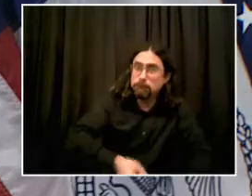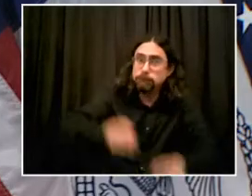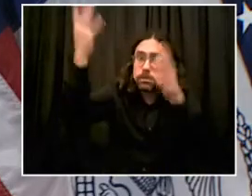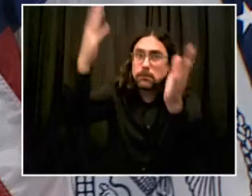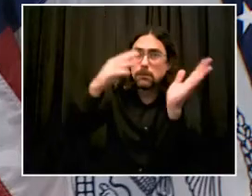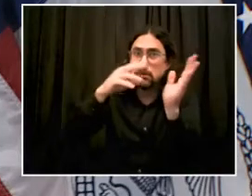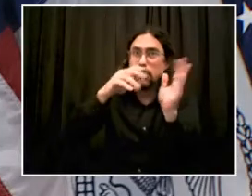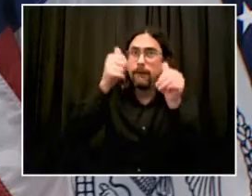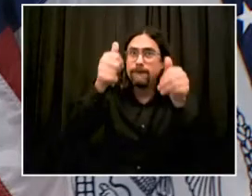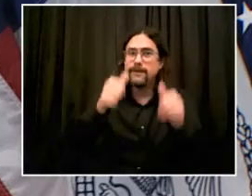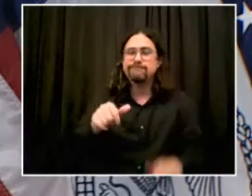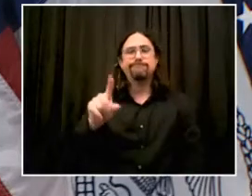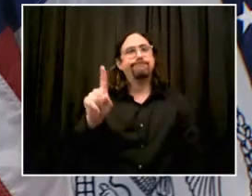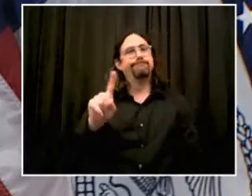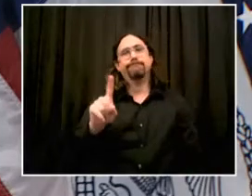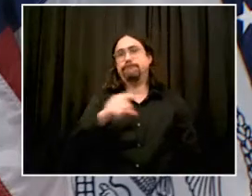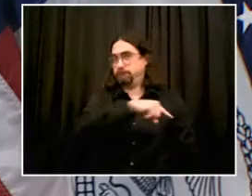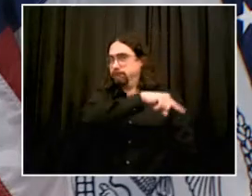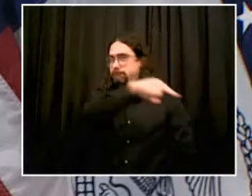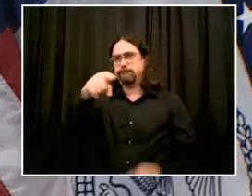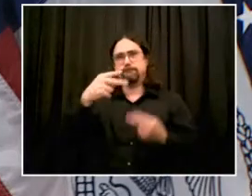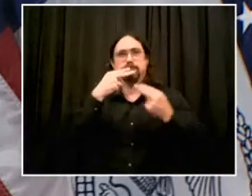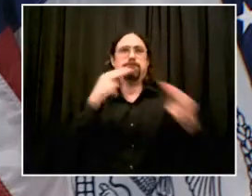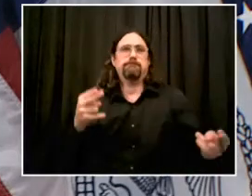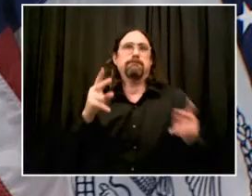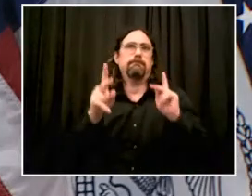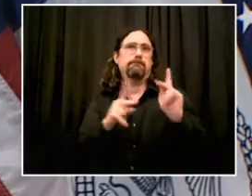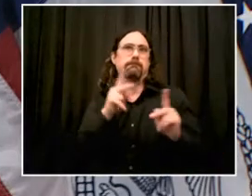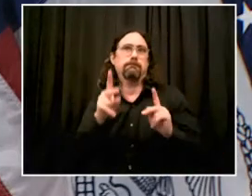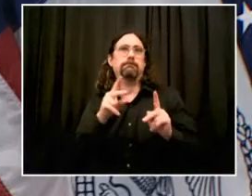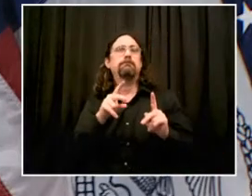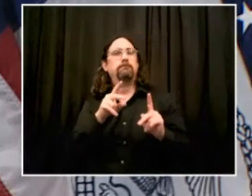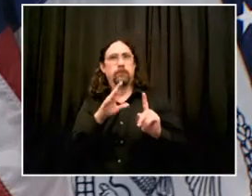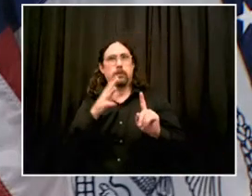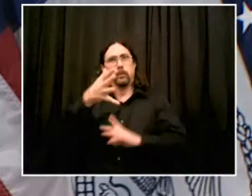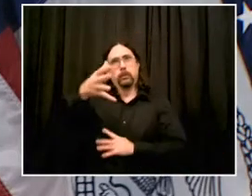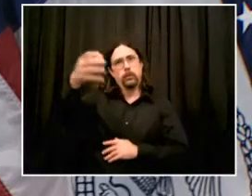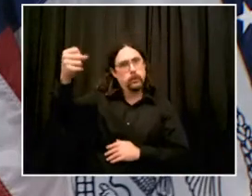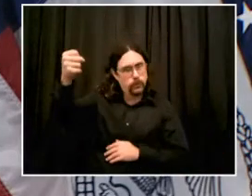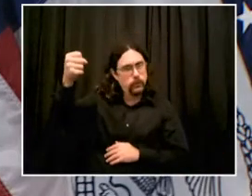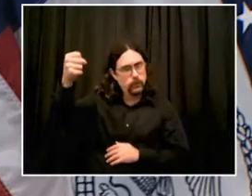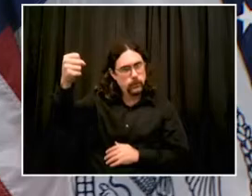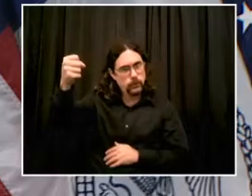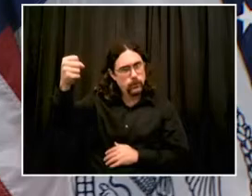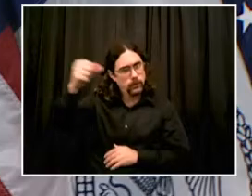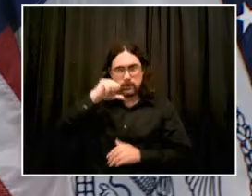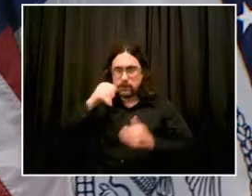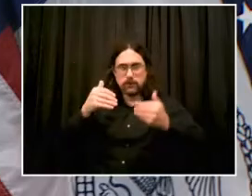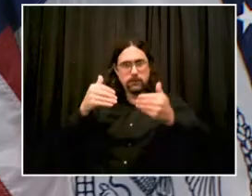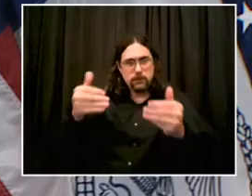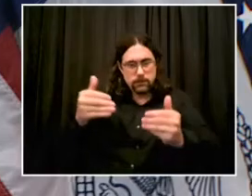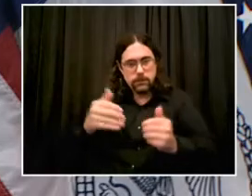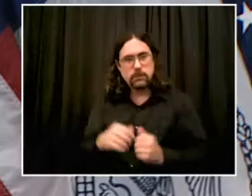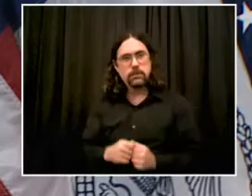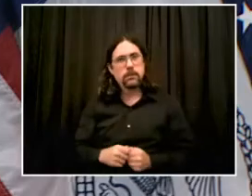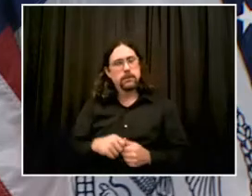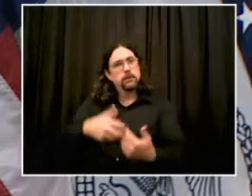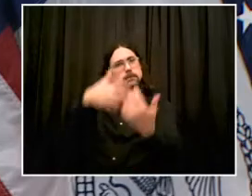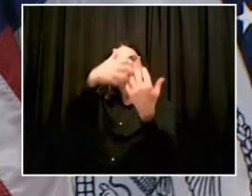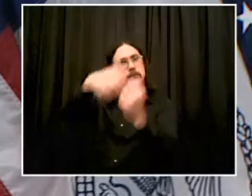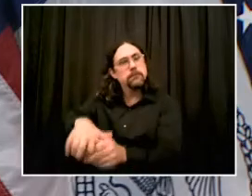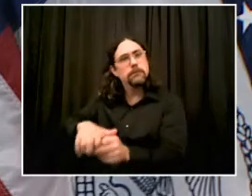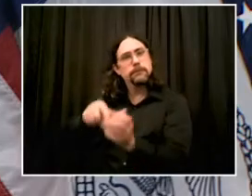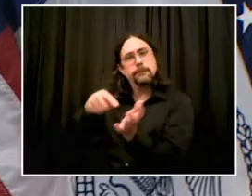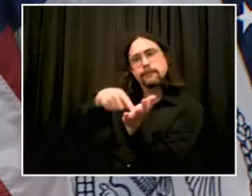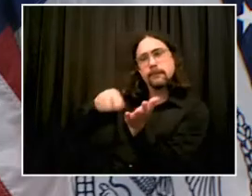And then guess what? A lot of them will end up in our homeless shelters, which is not fair to anyone. So we need bigger action quickly